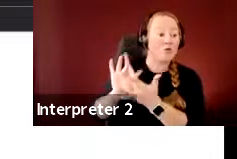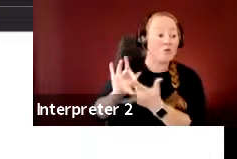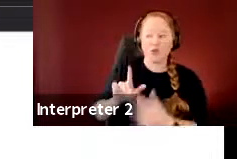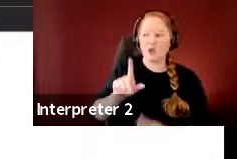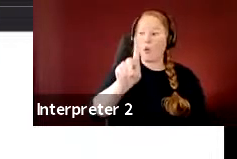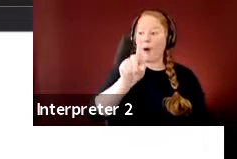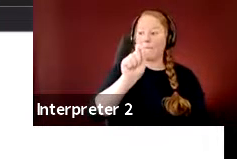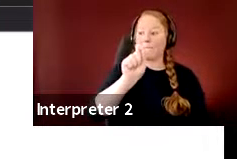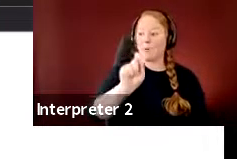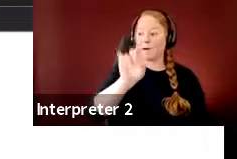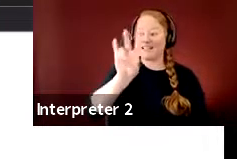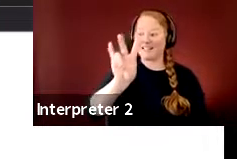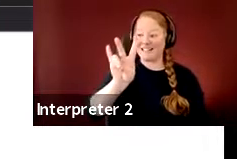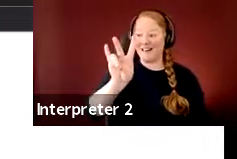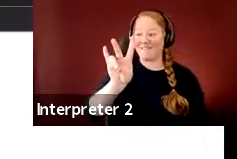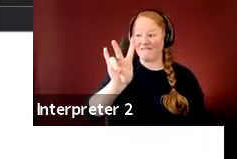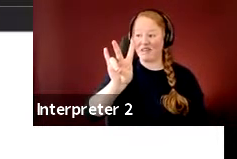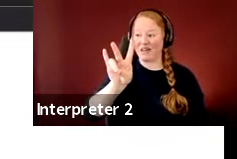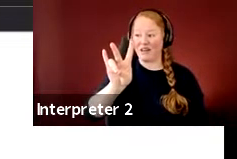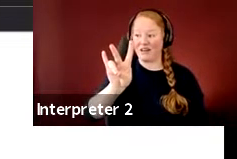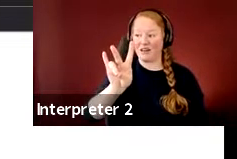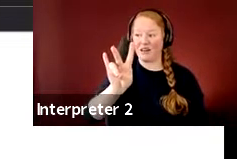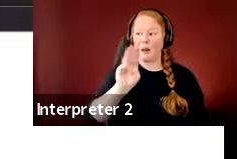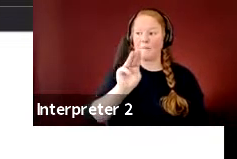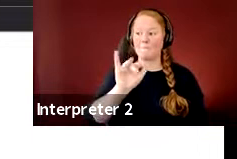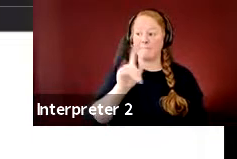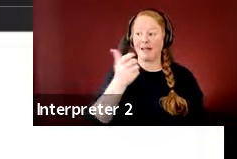1.75 million going to community health workers,